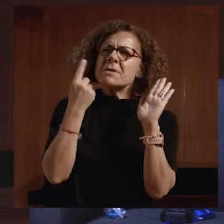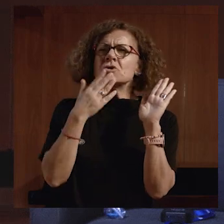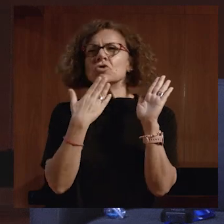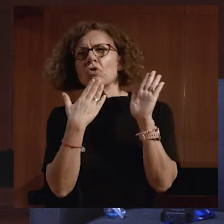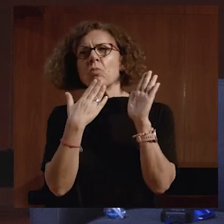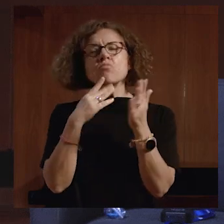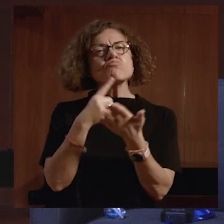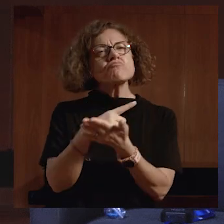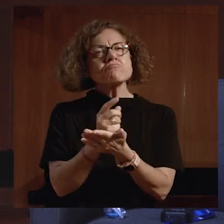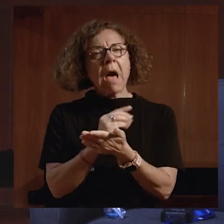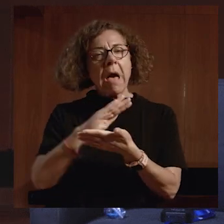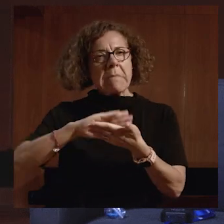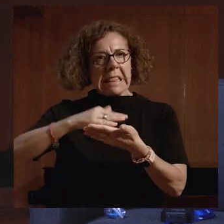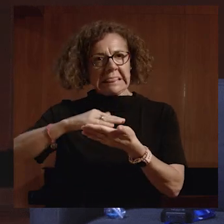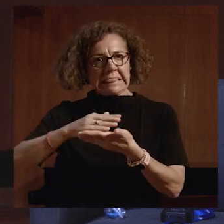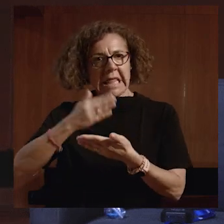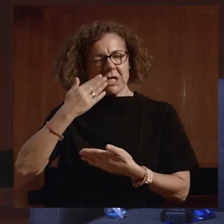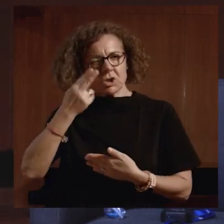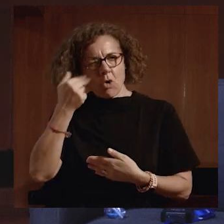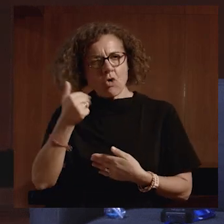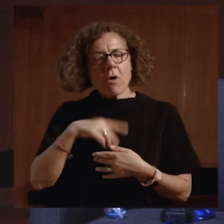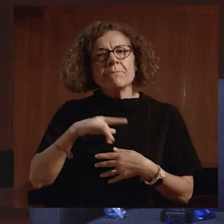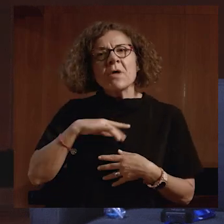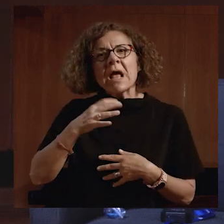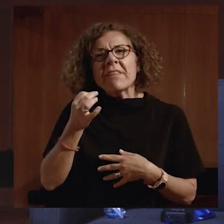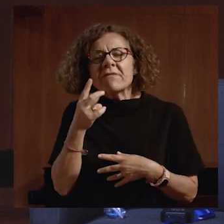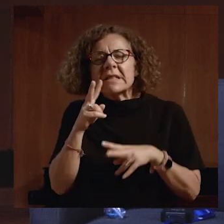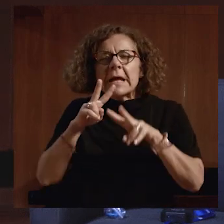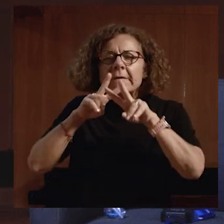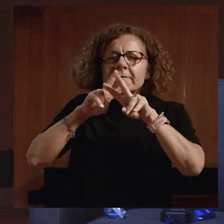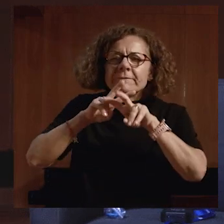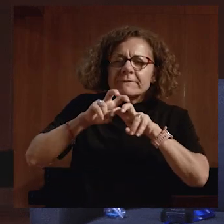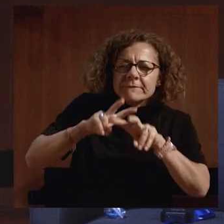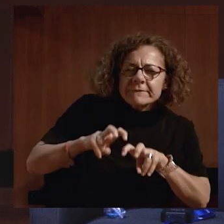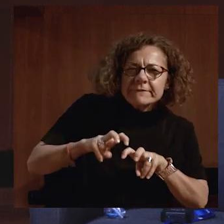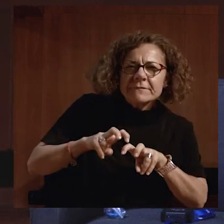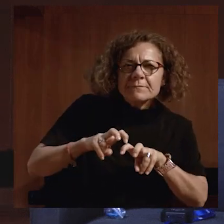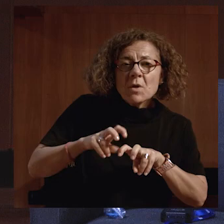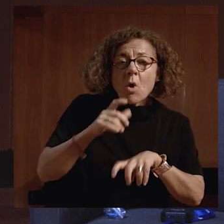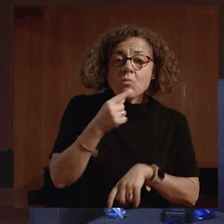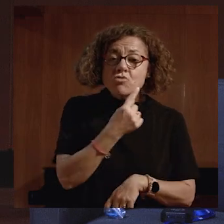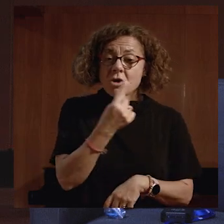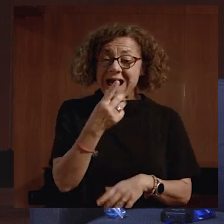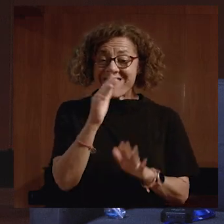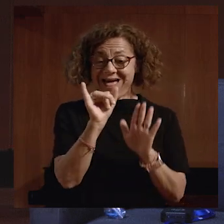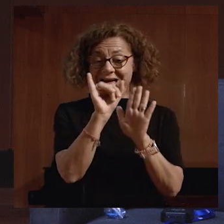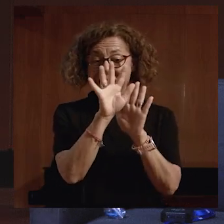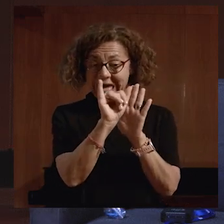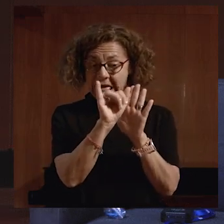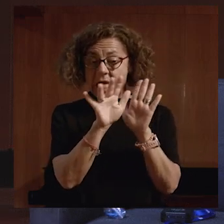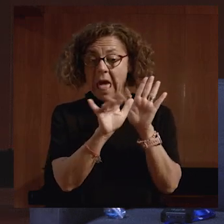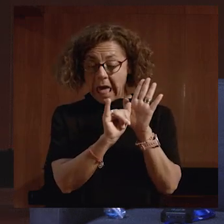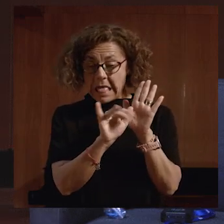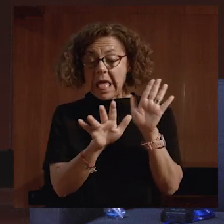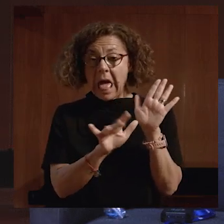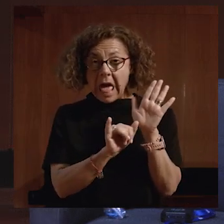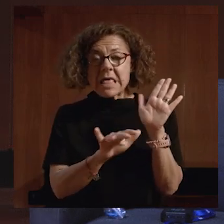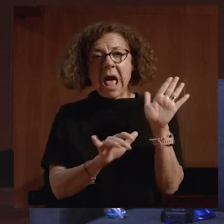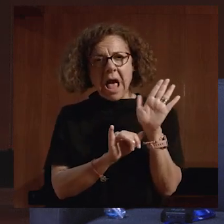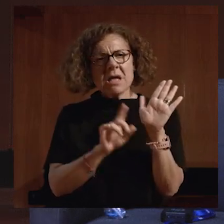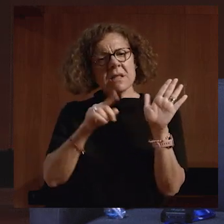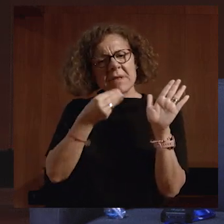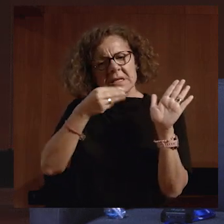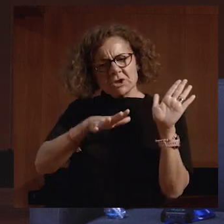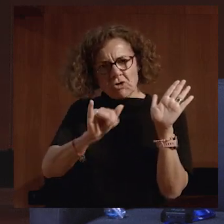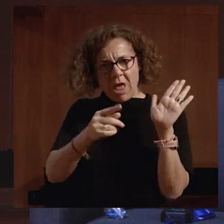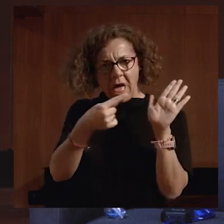be unlocked. For everything that is listed, there is a whole backstory. There are